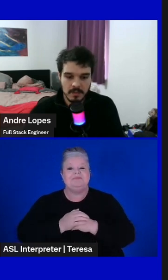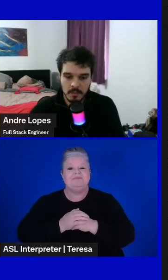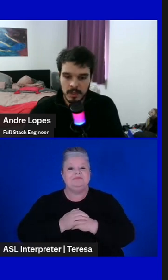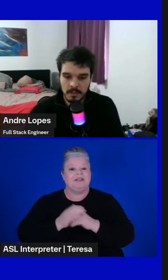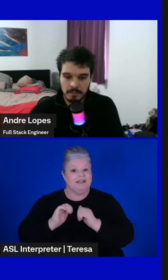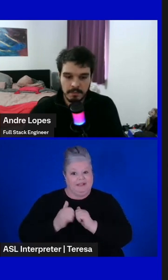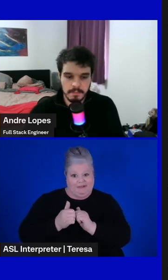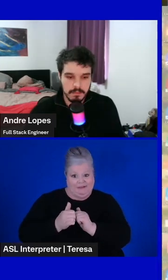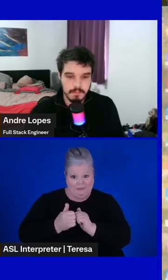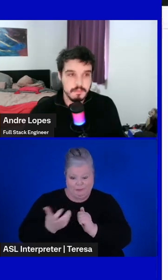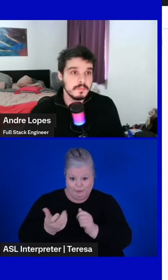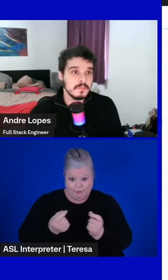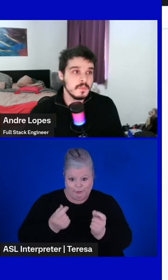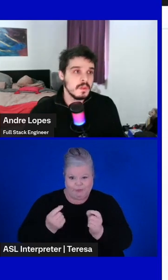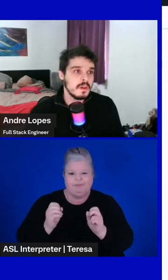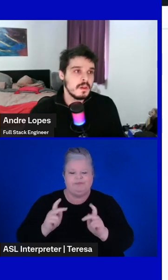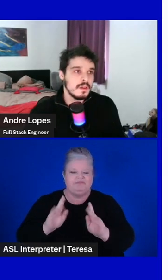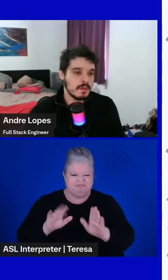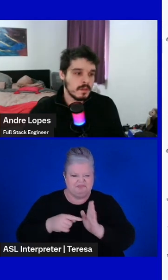So we're